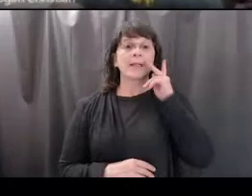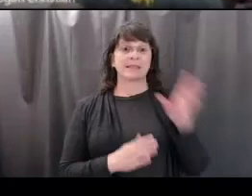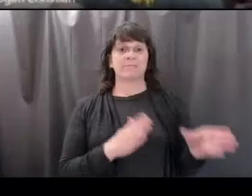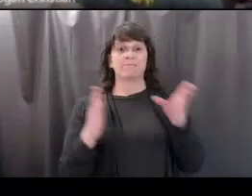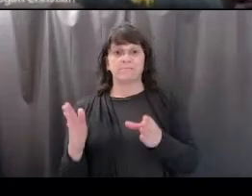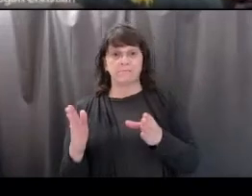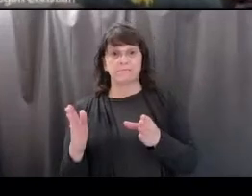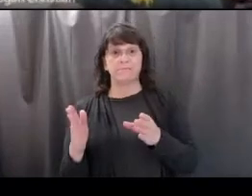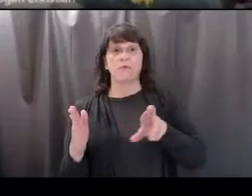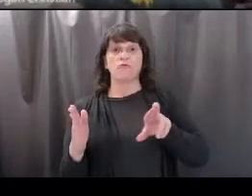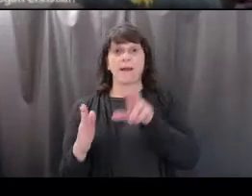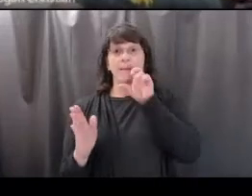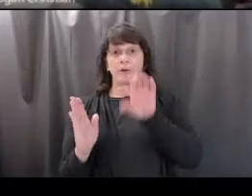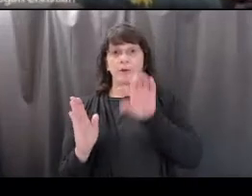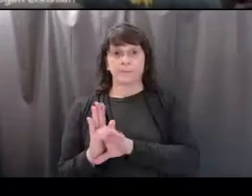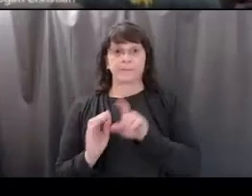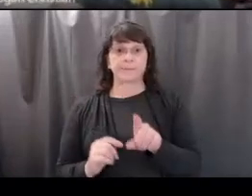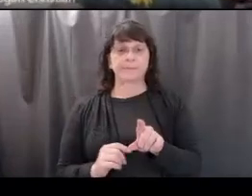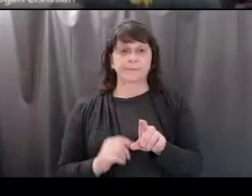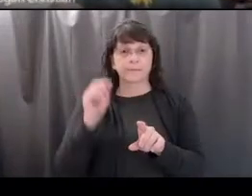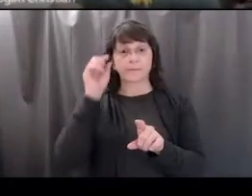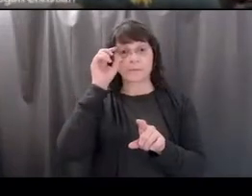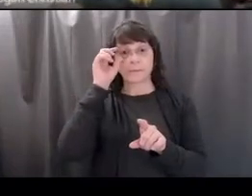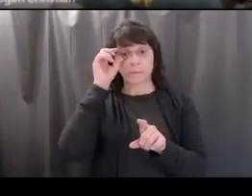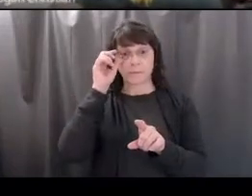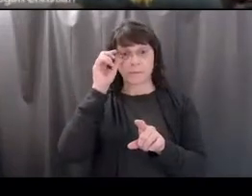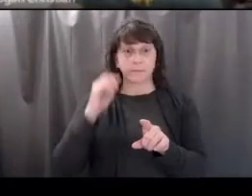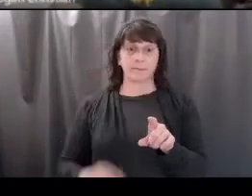cross section that there is